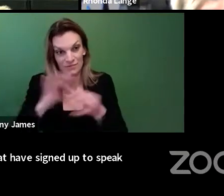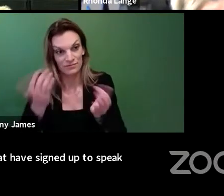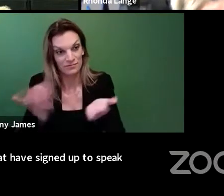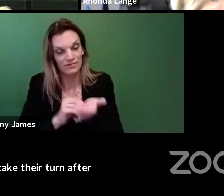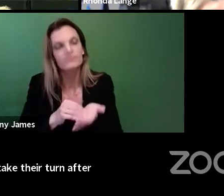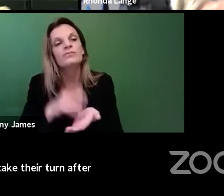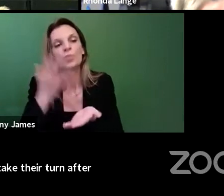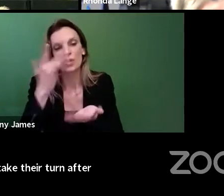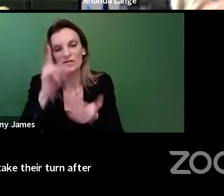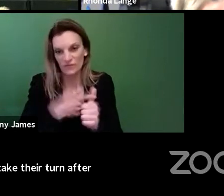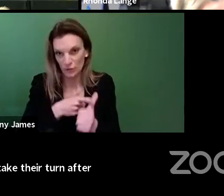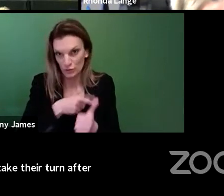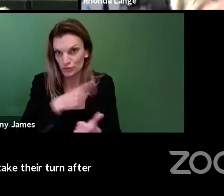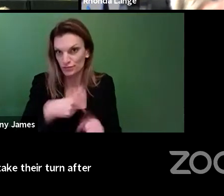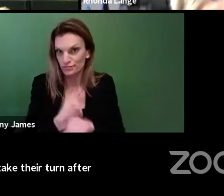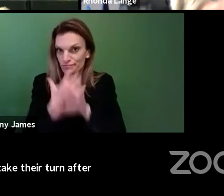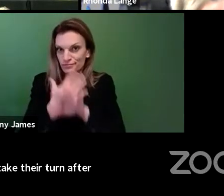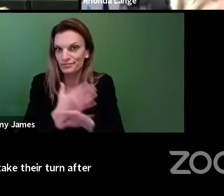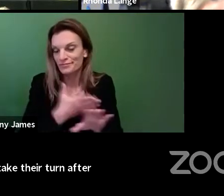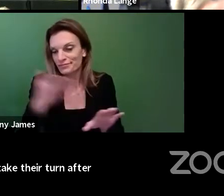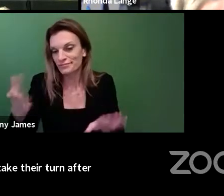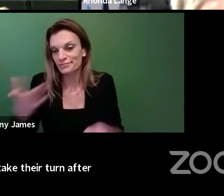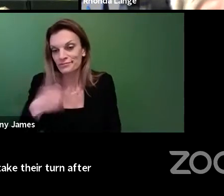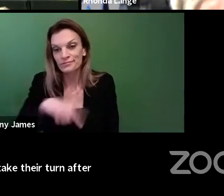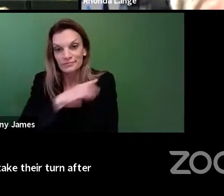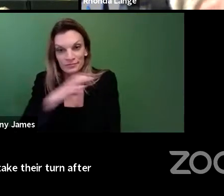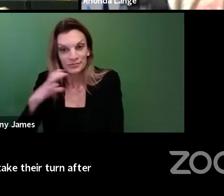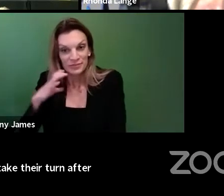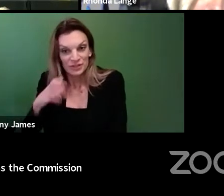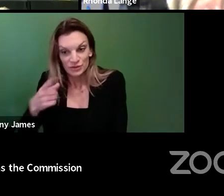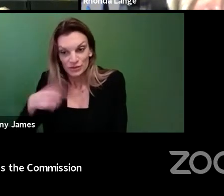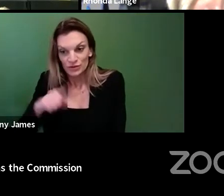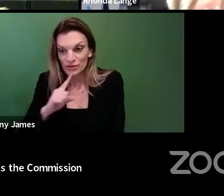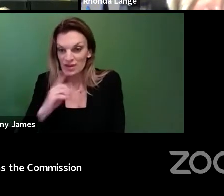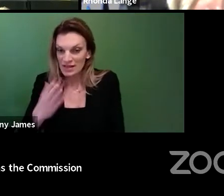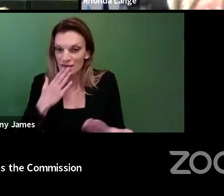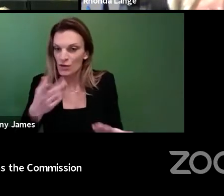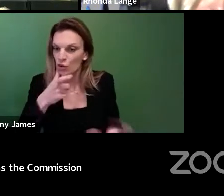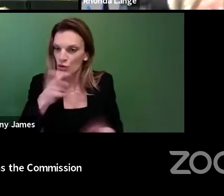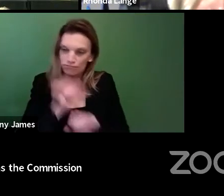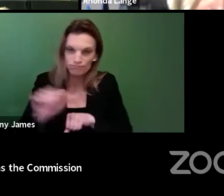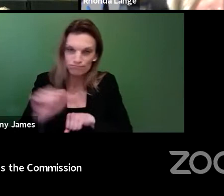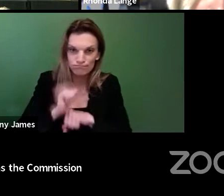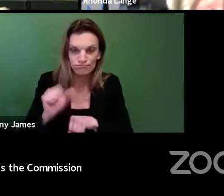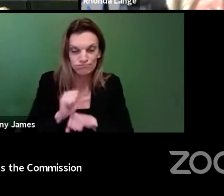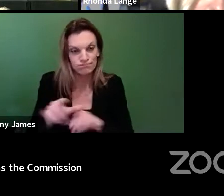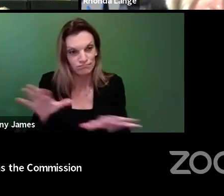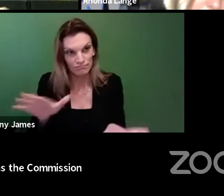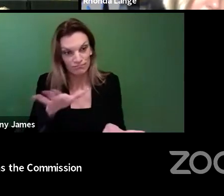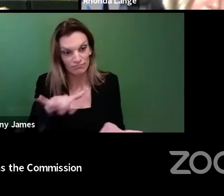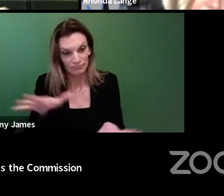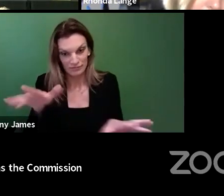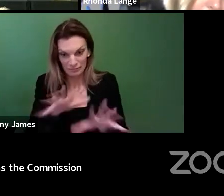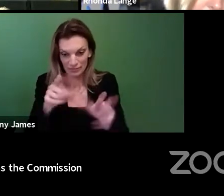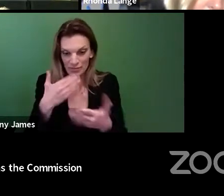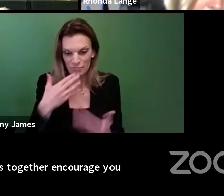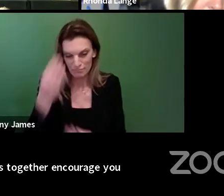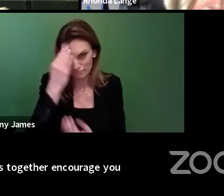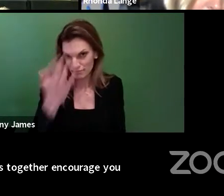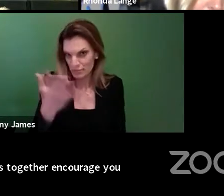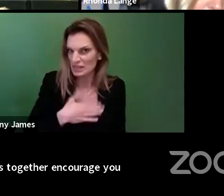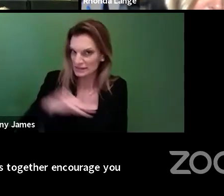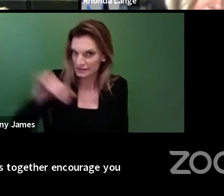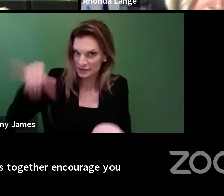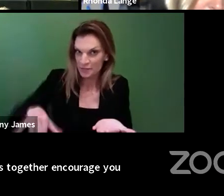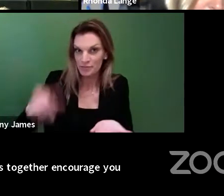We as the commission and everyone that worked to put this together encourage you to stay. If your time does not permit, do not